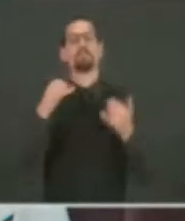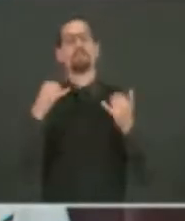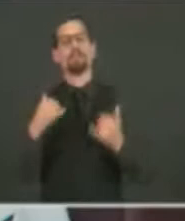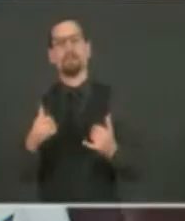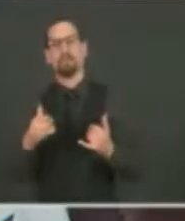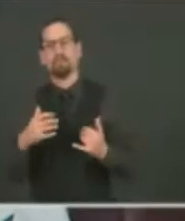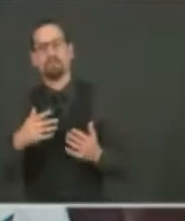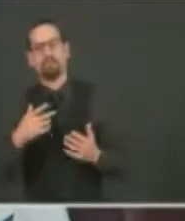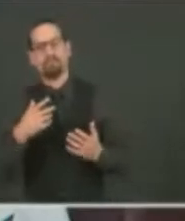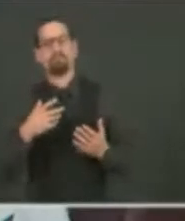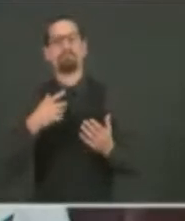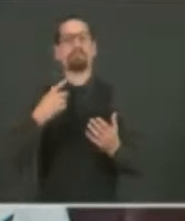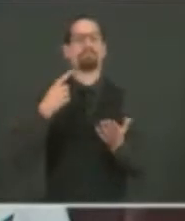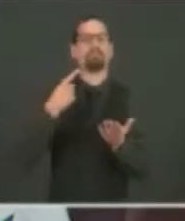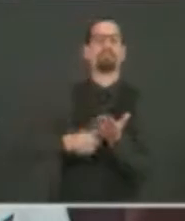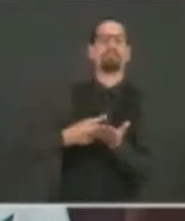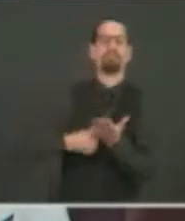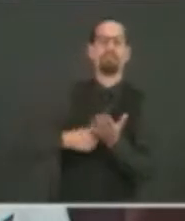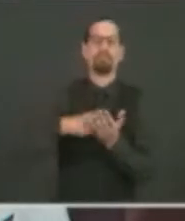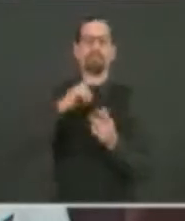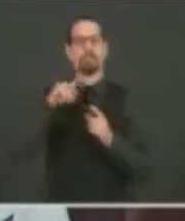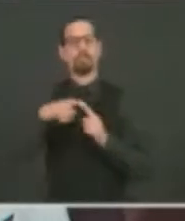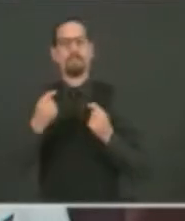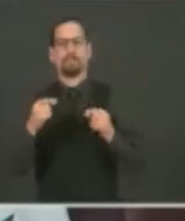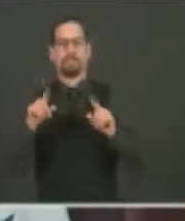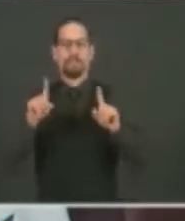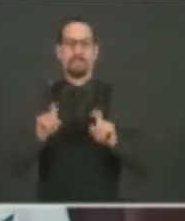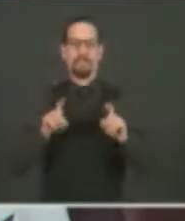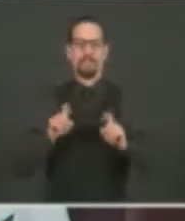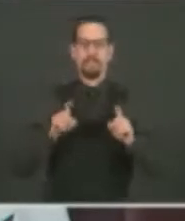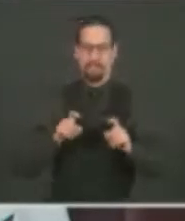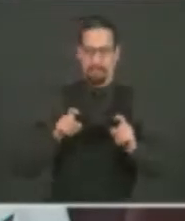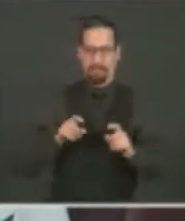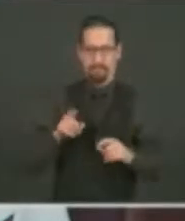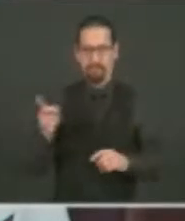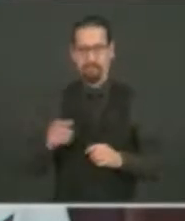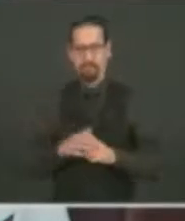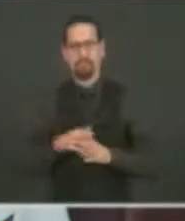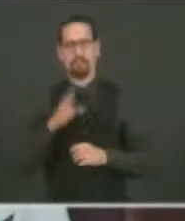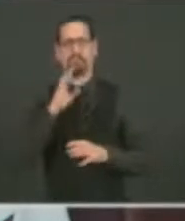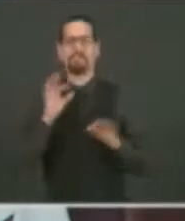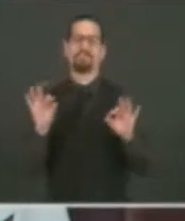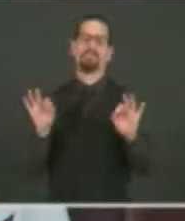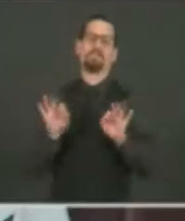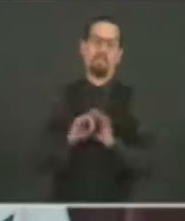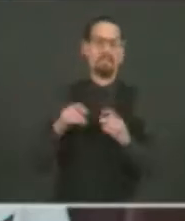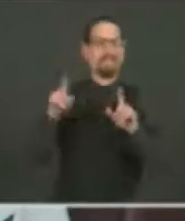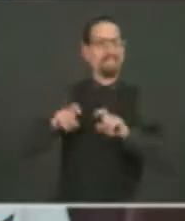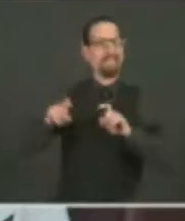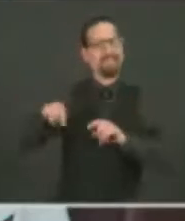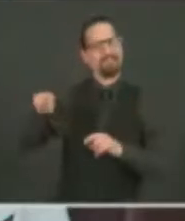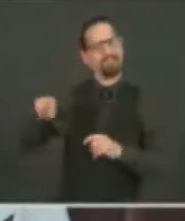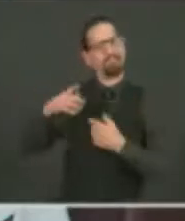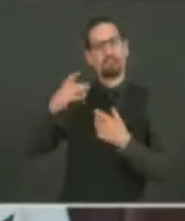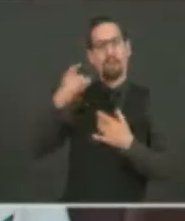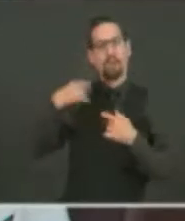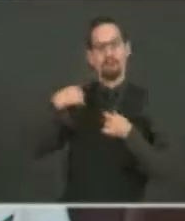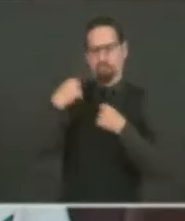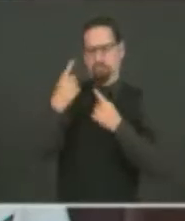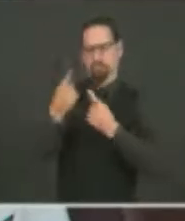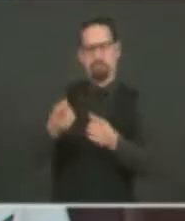I believe these testing sites are going to be vital to maintaining our safety in schools and to keep schools